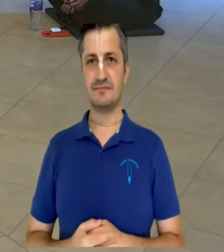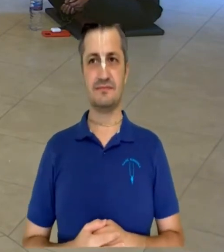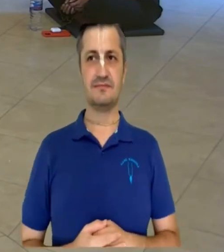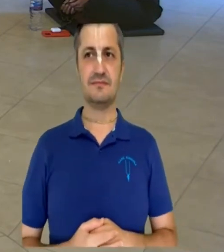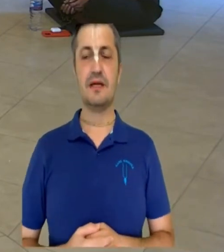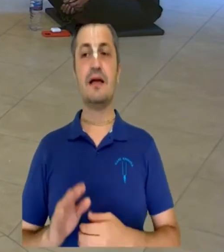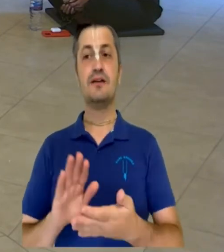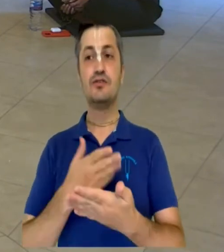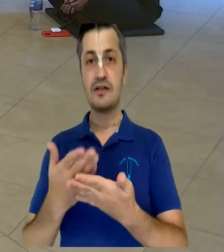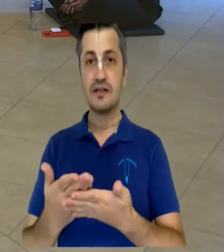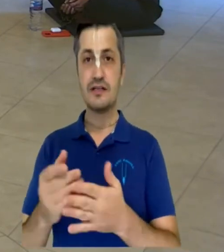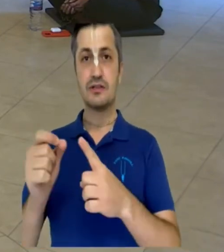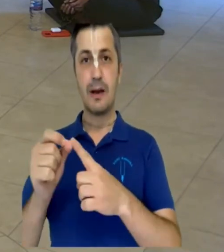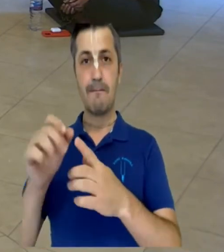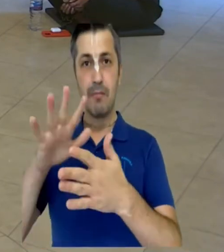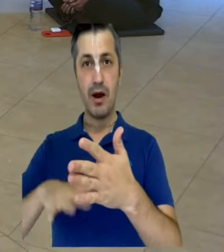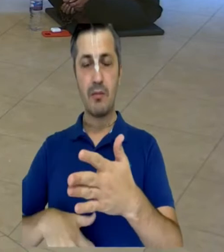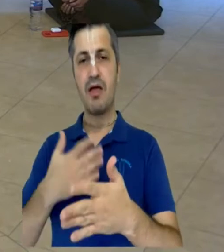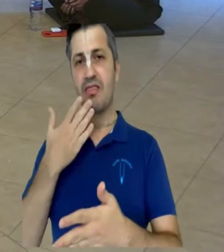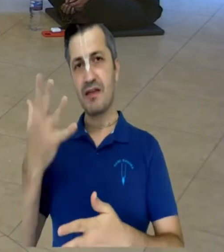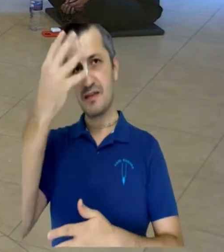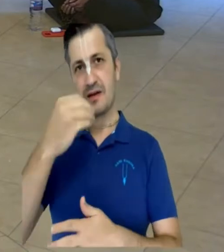Translation and purport by His Divine Grace, Srila Prabhupada.